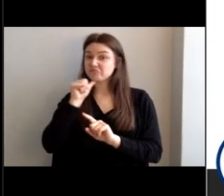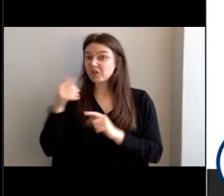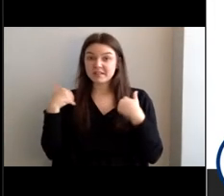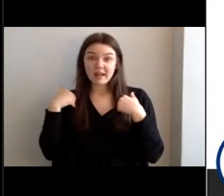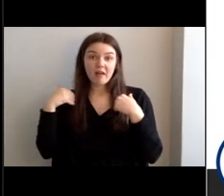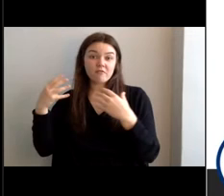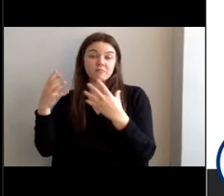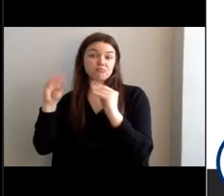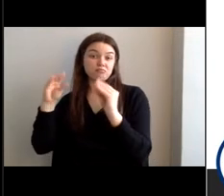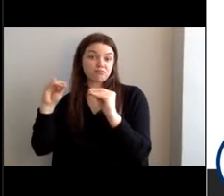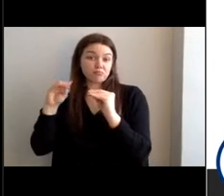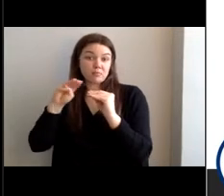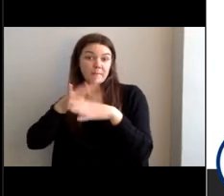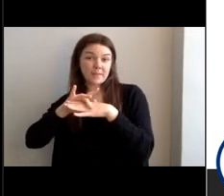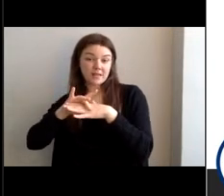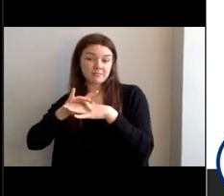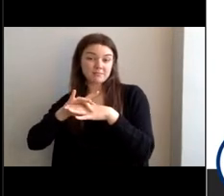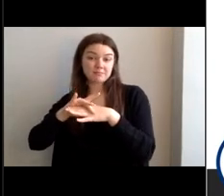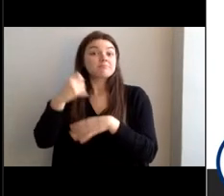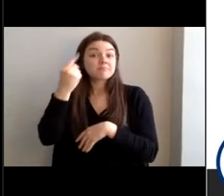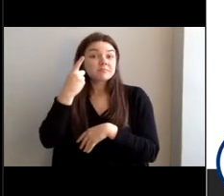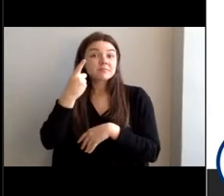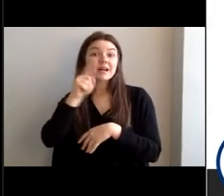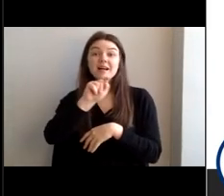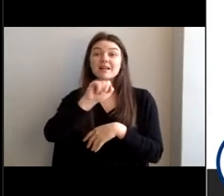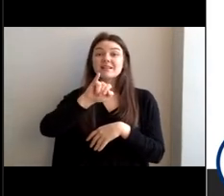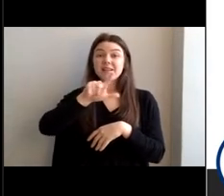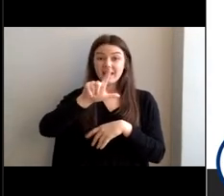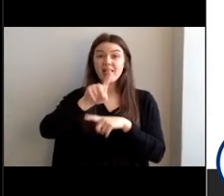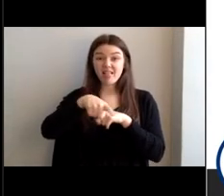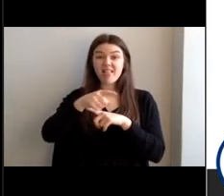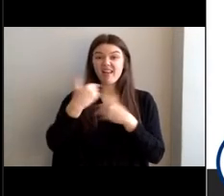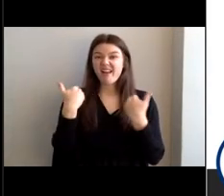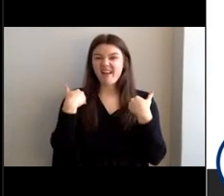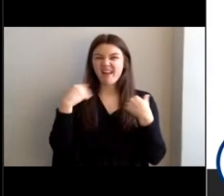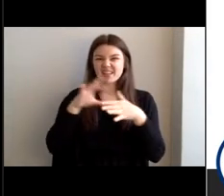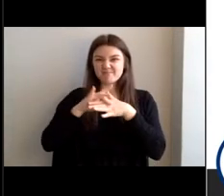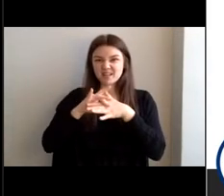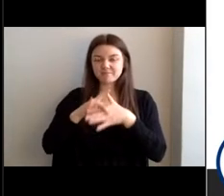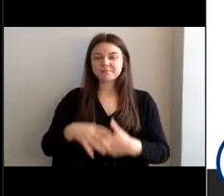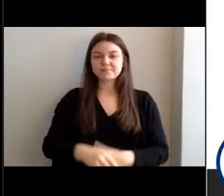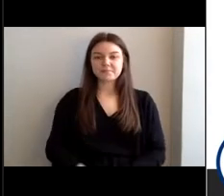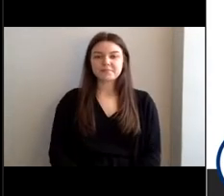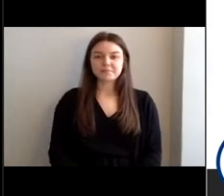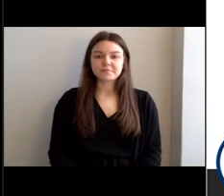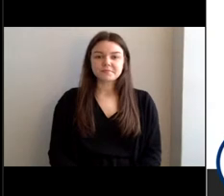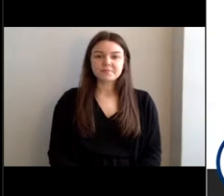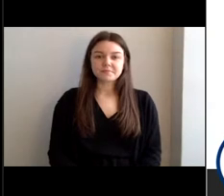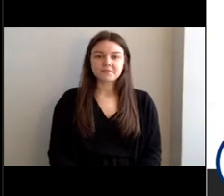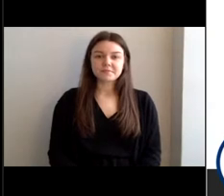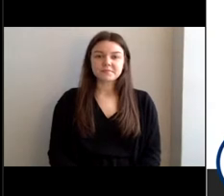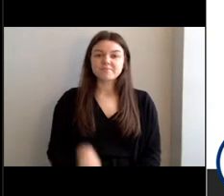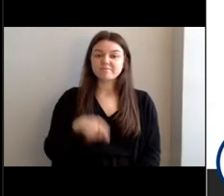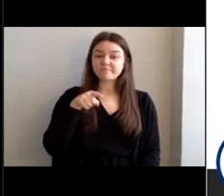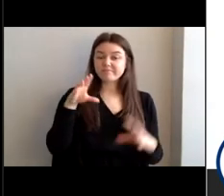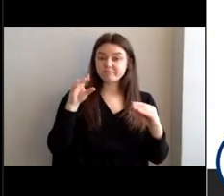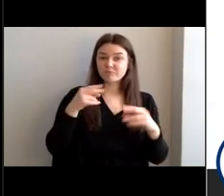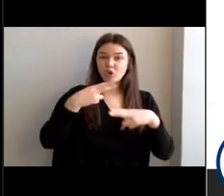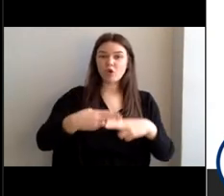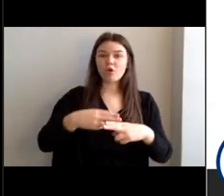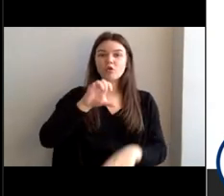has more meat than the American lobster's tail would. So these lobsters are called crustacean